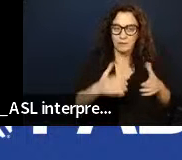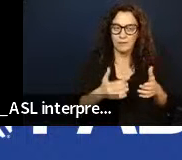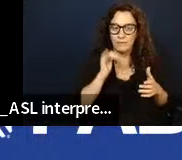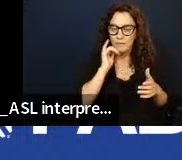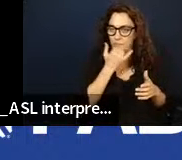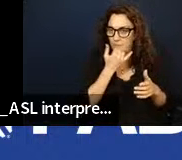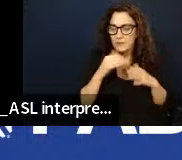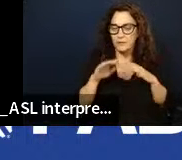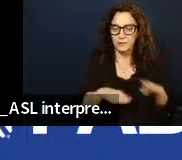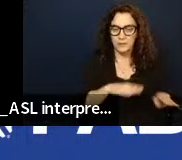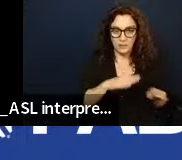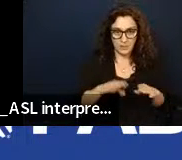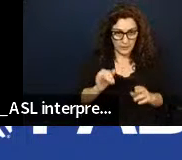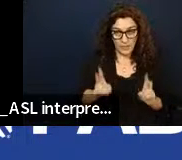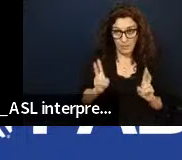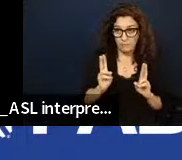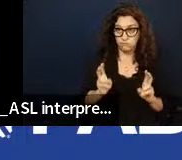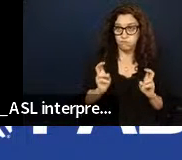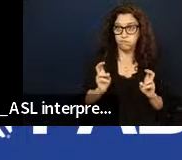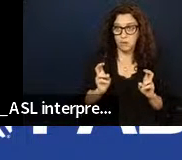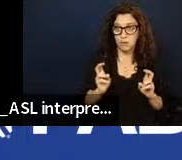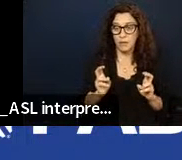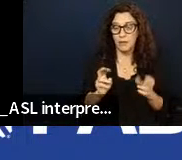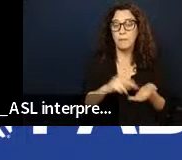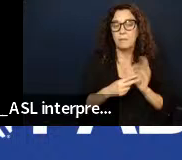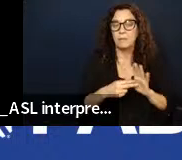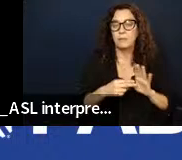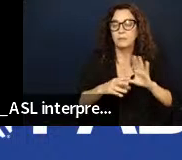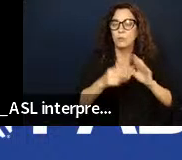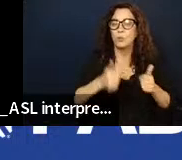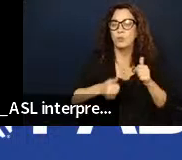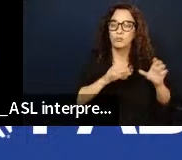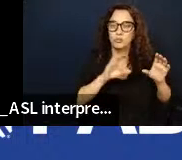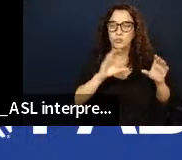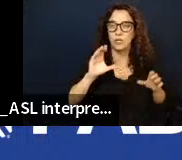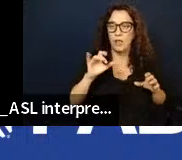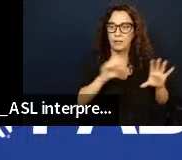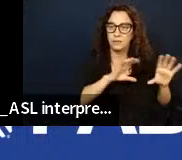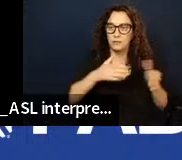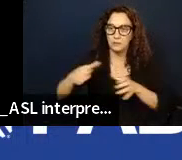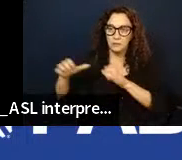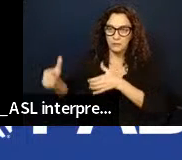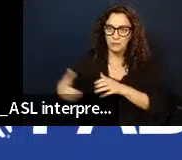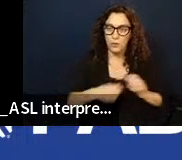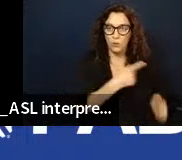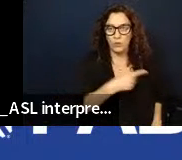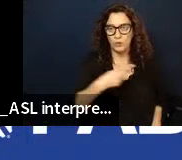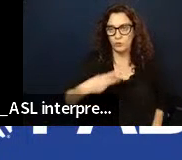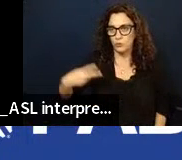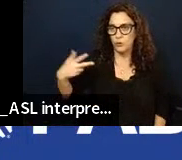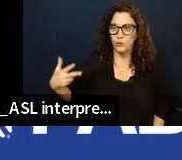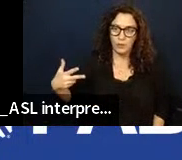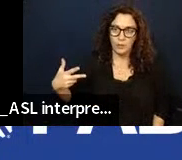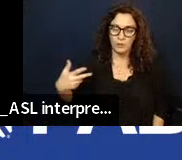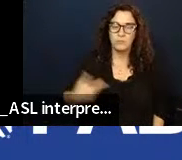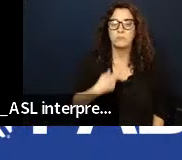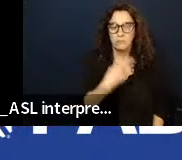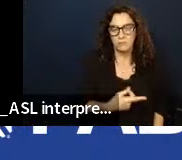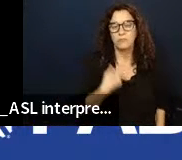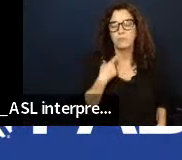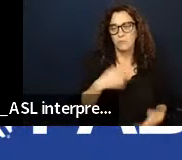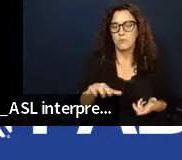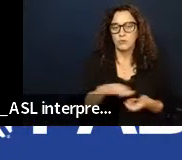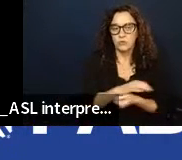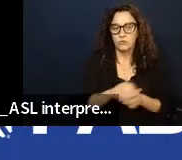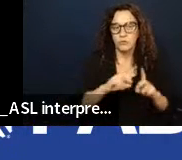asterisks right here is the rank under the current disciplinary matrix. So again, department property and equipment being the